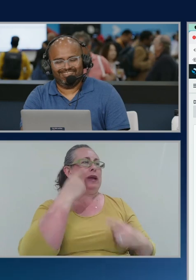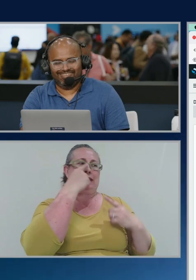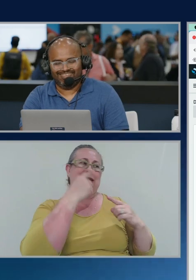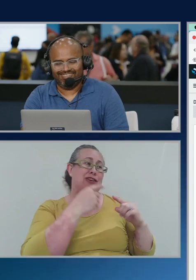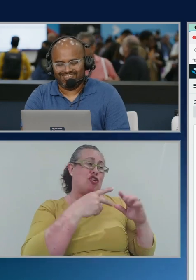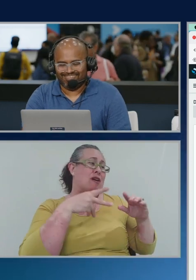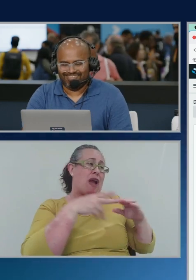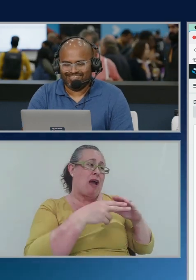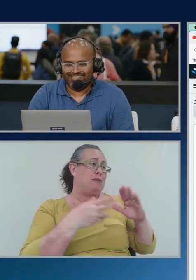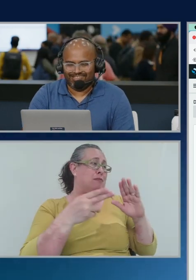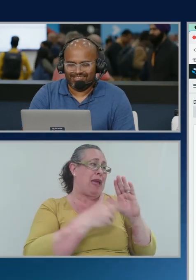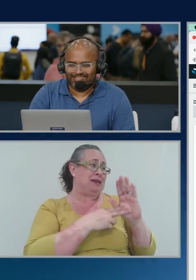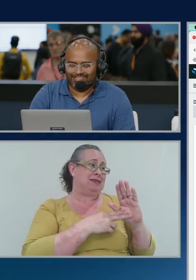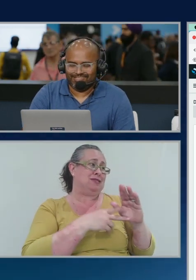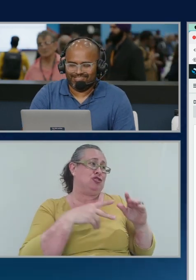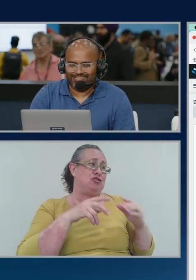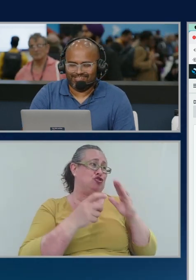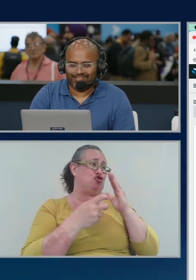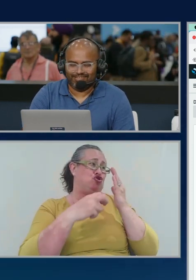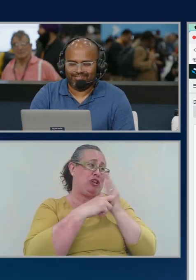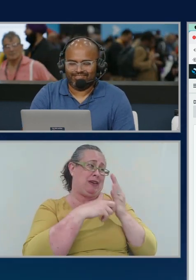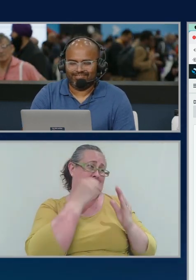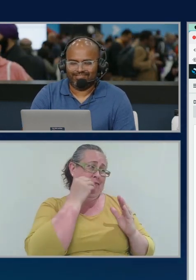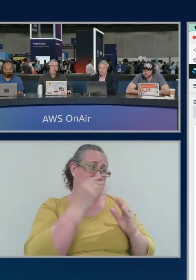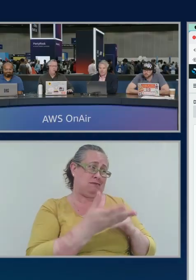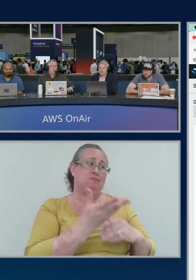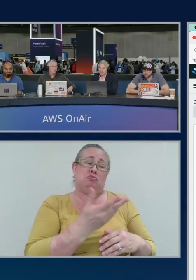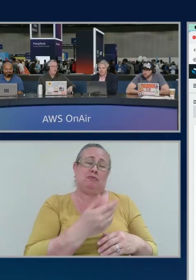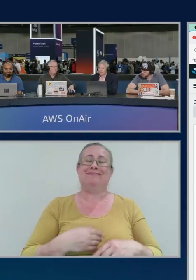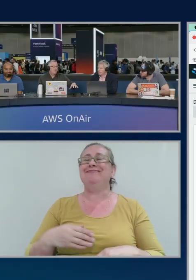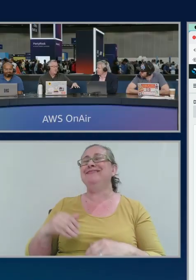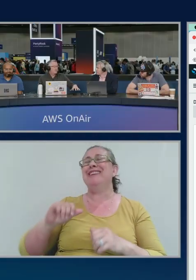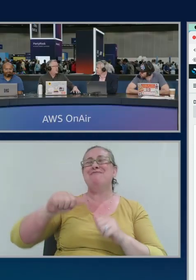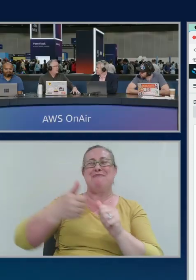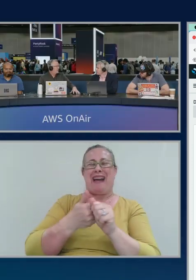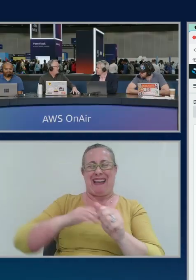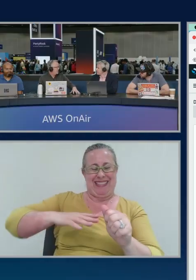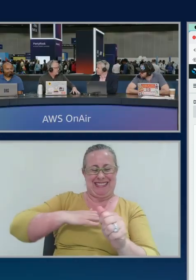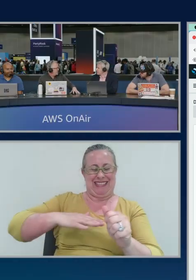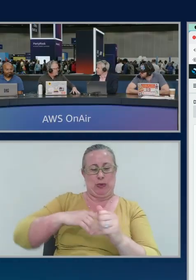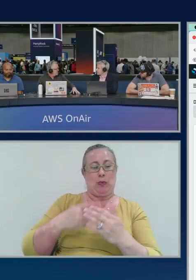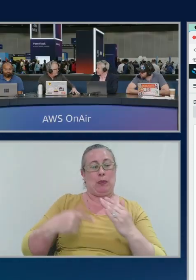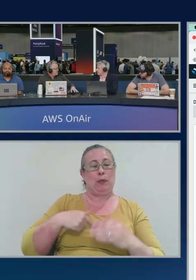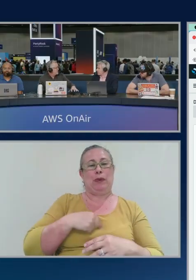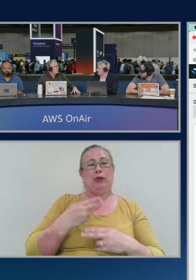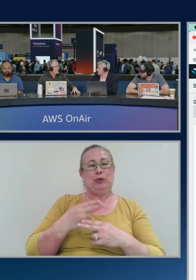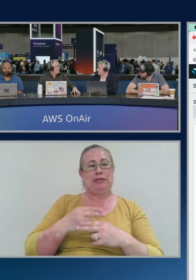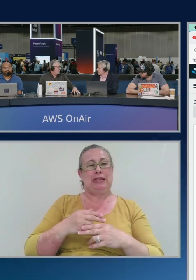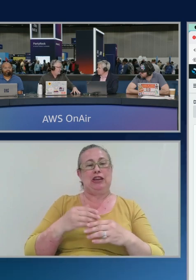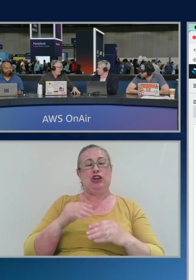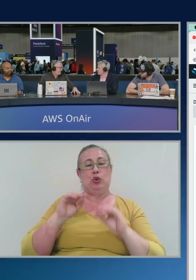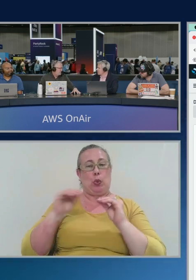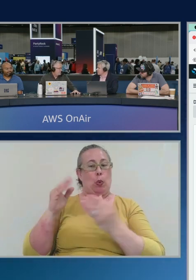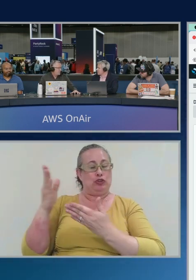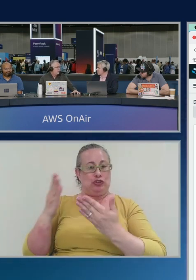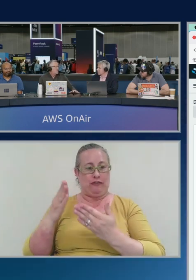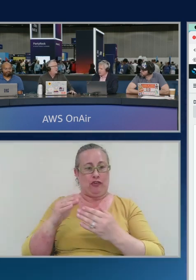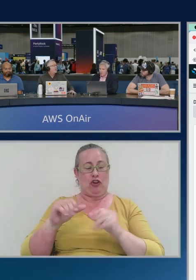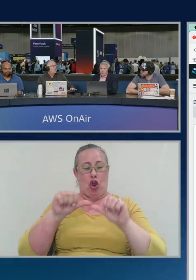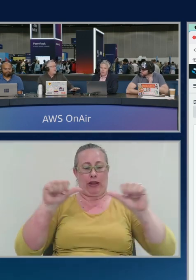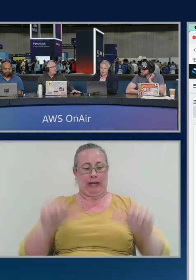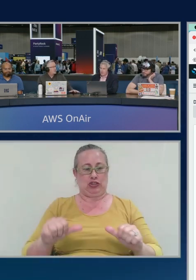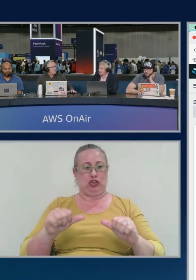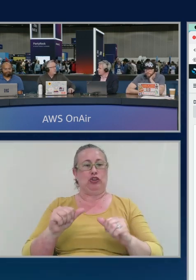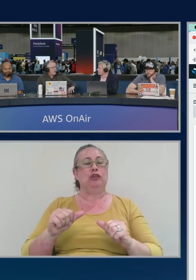way. Yeah, so behind the scenes, keep in mind, you know, what we're using is a serverless architecture that's powered by Spark.